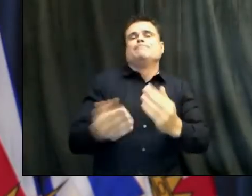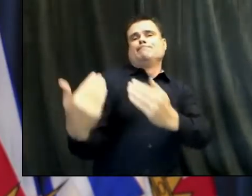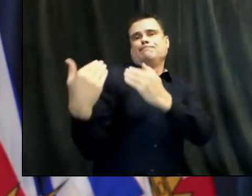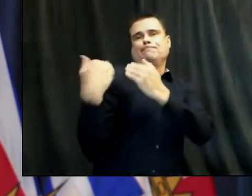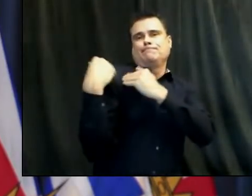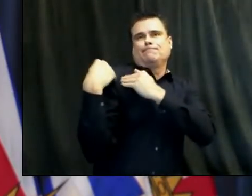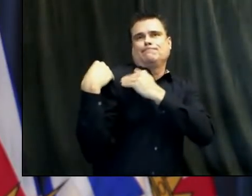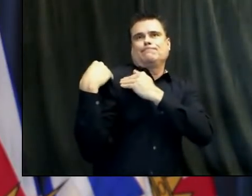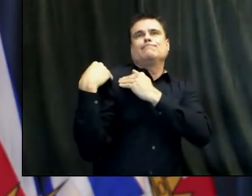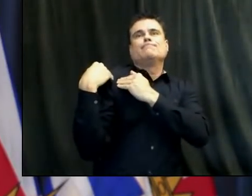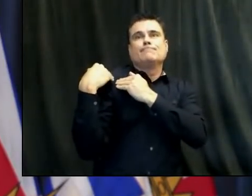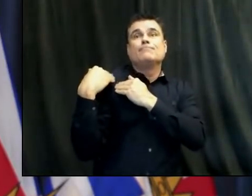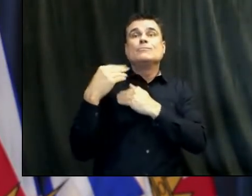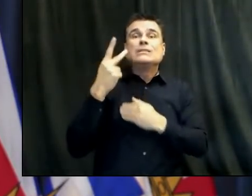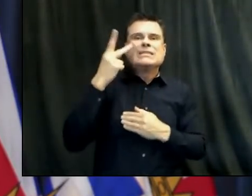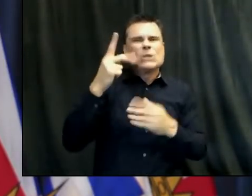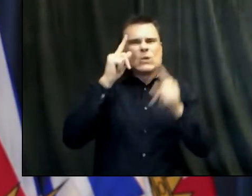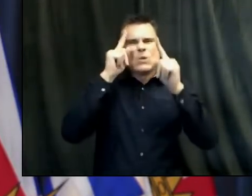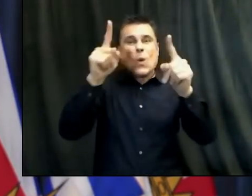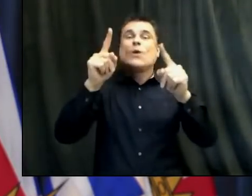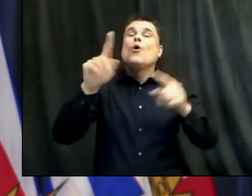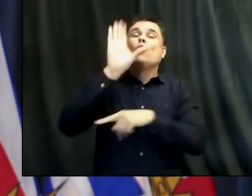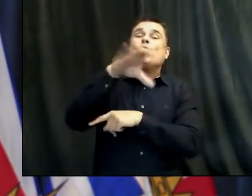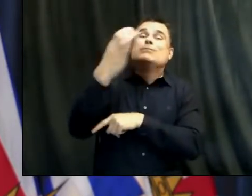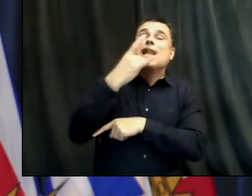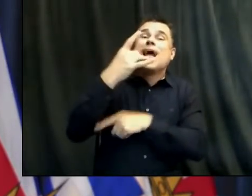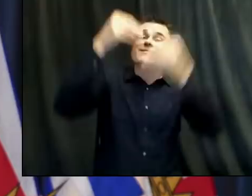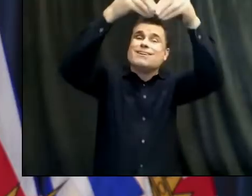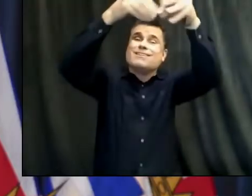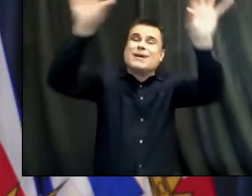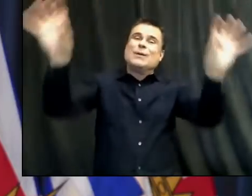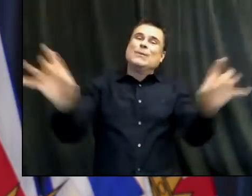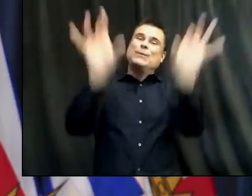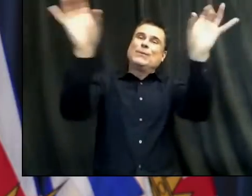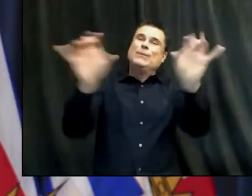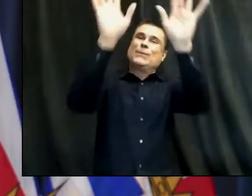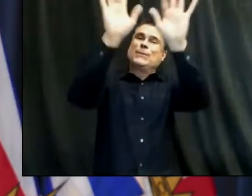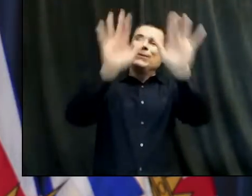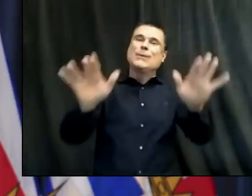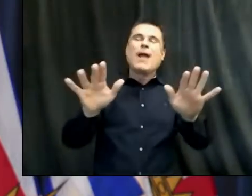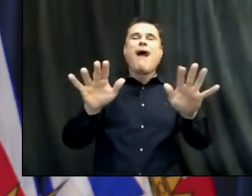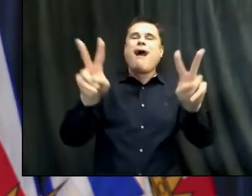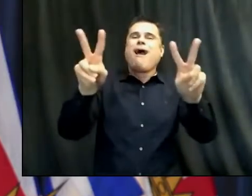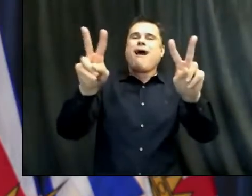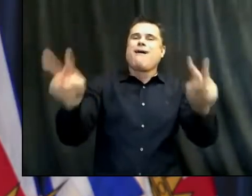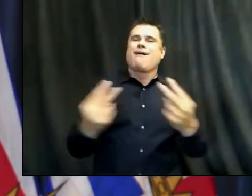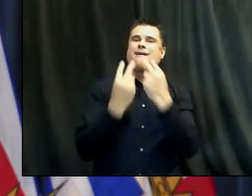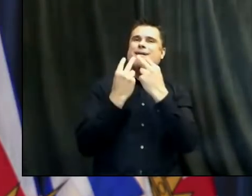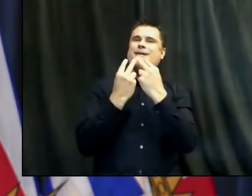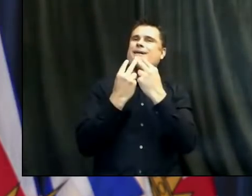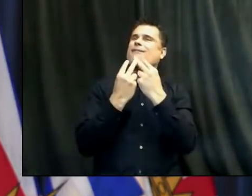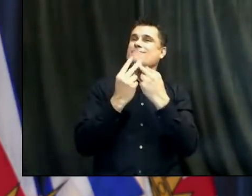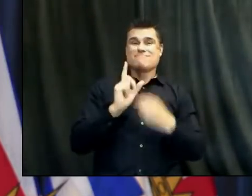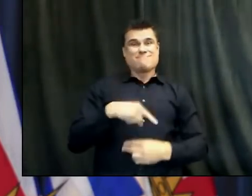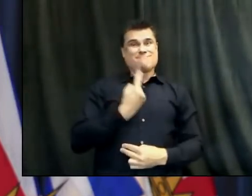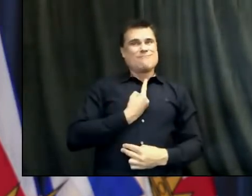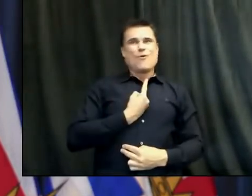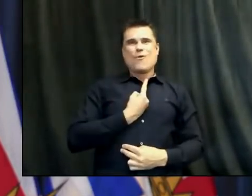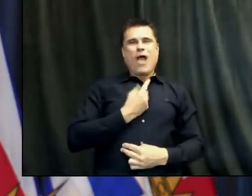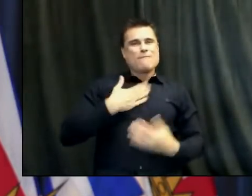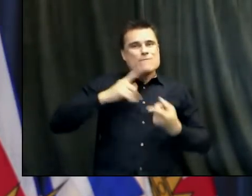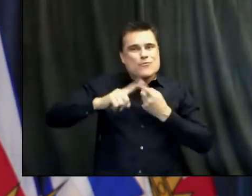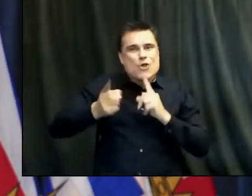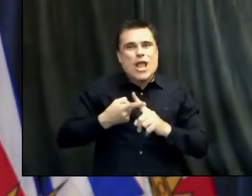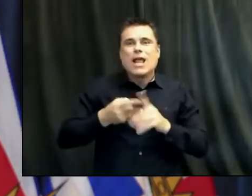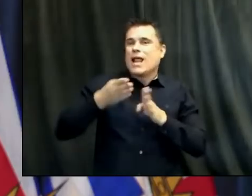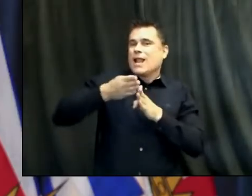lights remind us, that we're not alone in our efforts. Friends, neighbors, and people we've never met are doing the same work that we